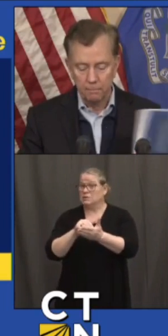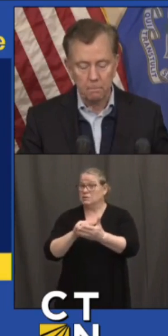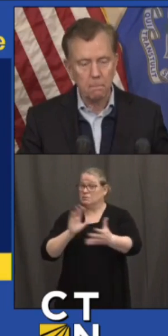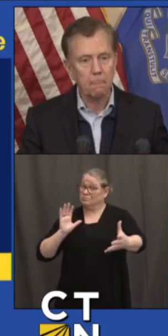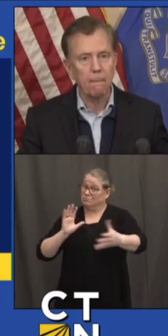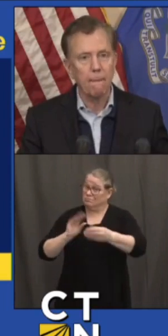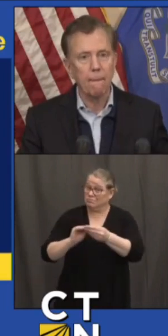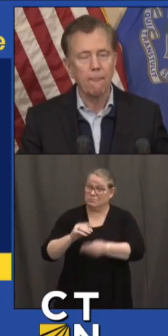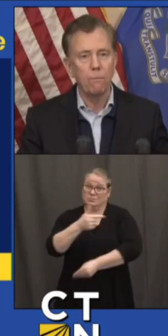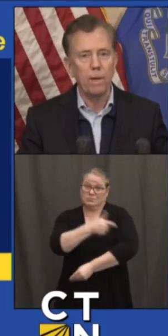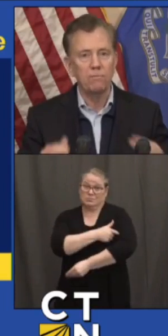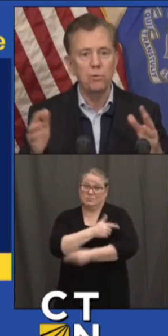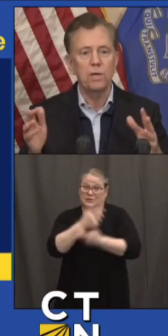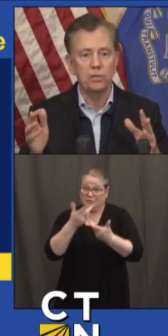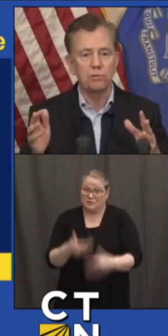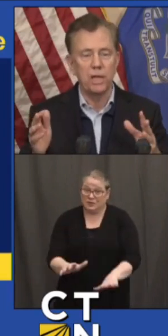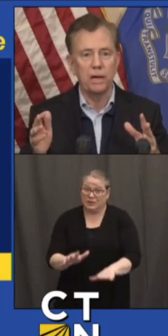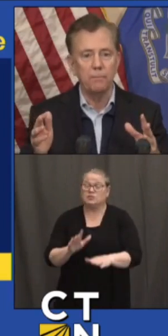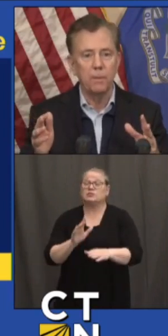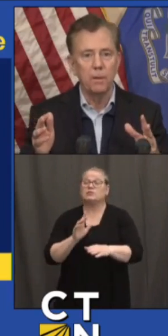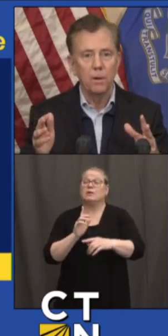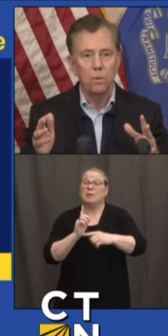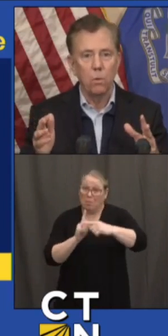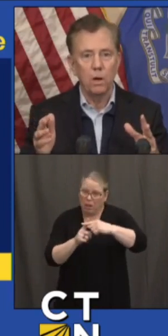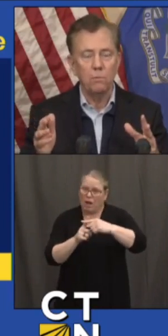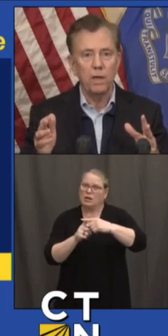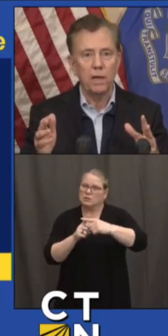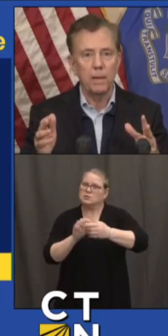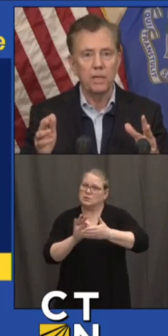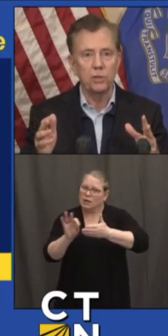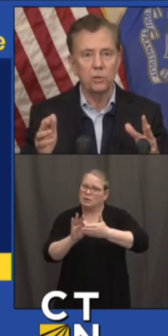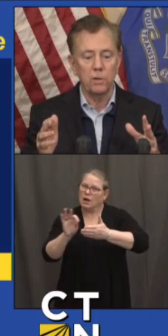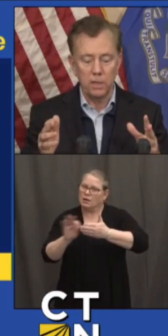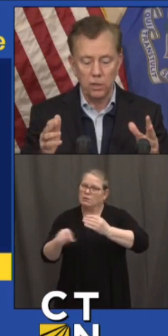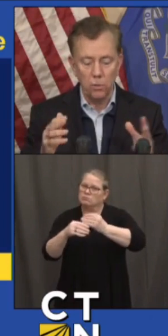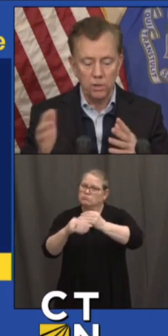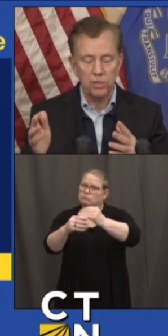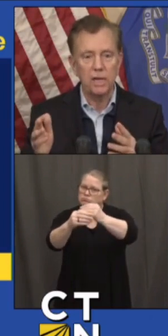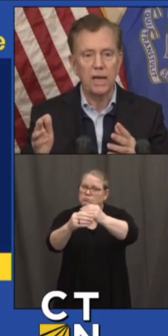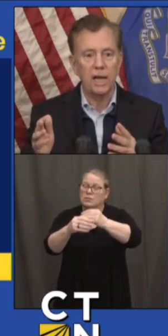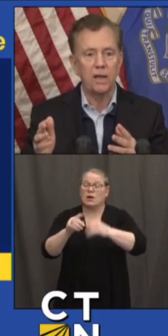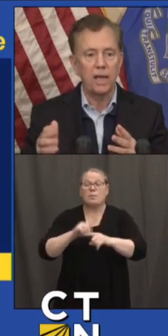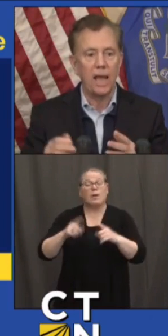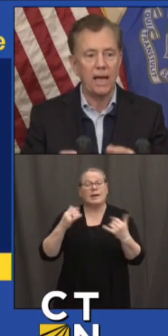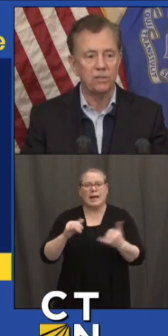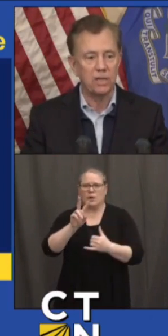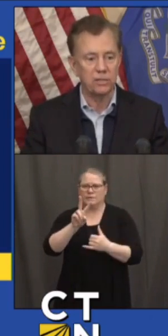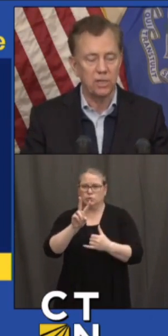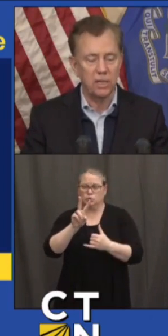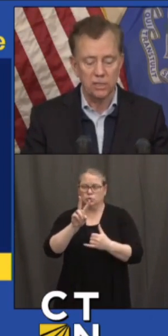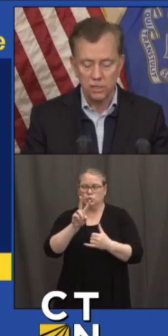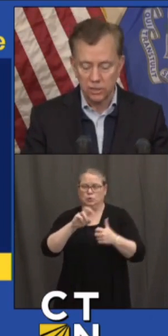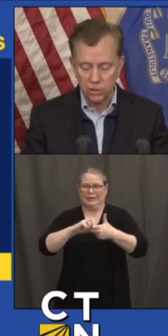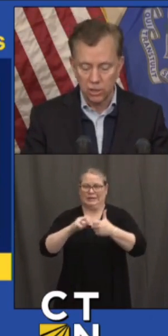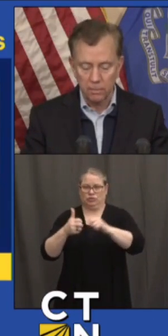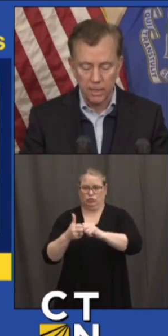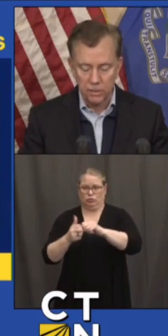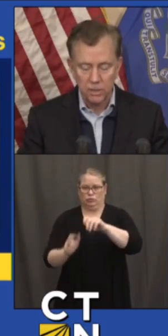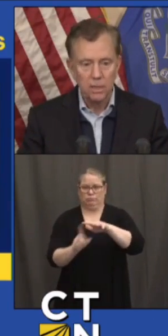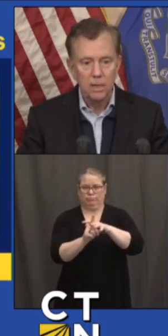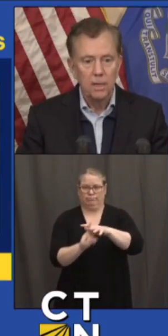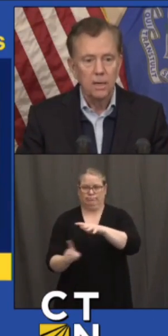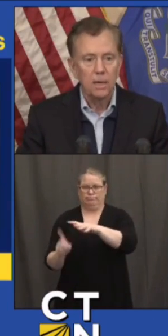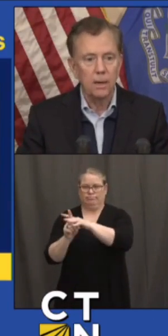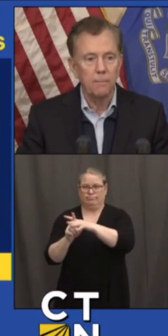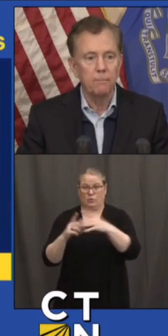But we have 2 issues now. One, we got to make sure that you understand how to get access to this. Next chart,